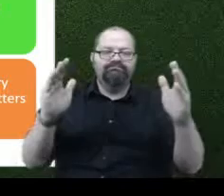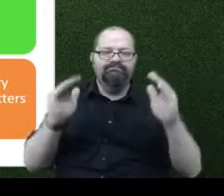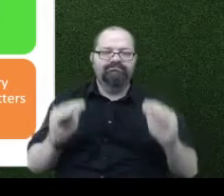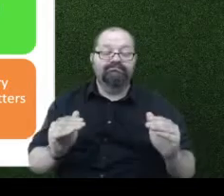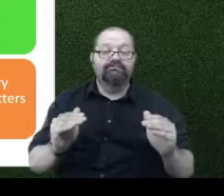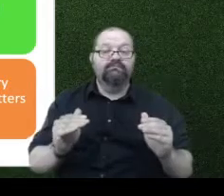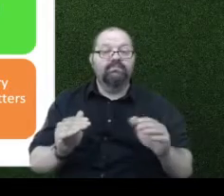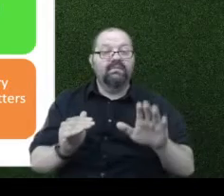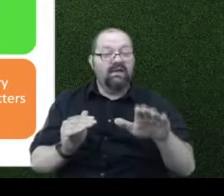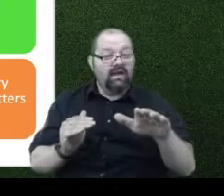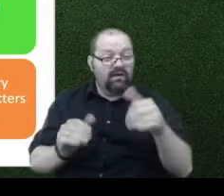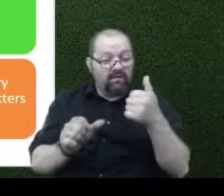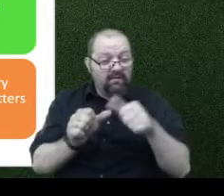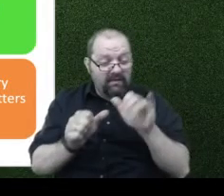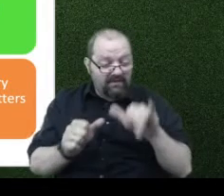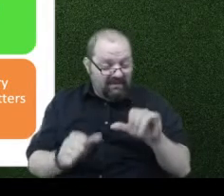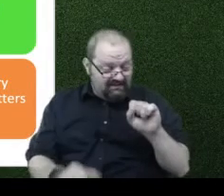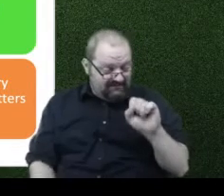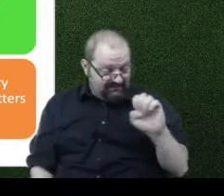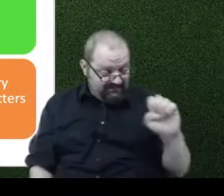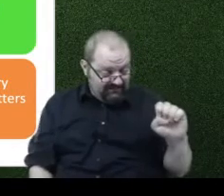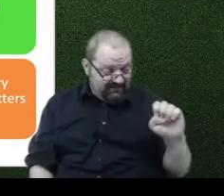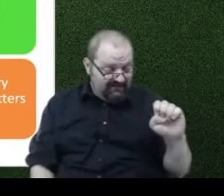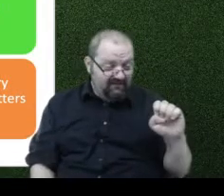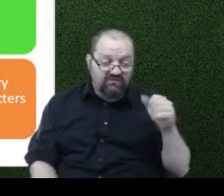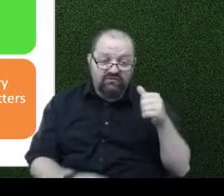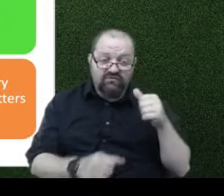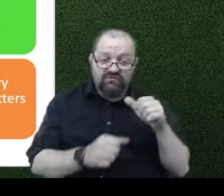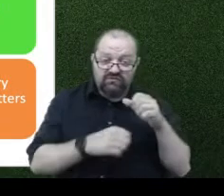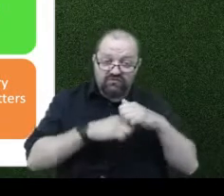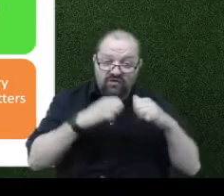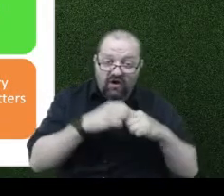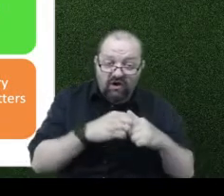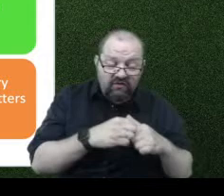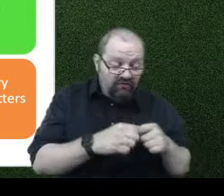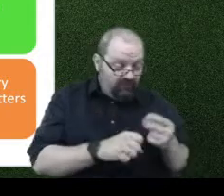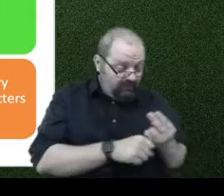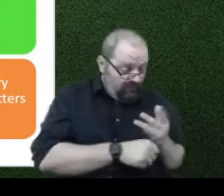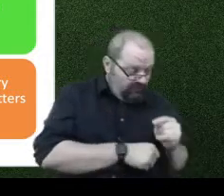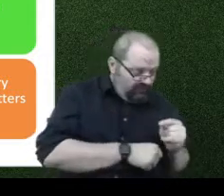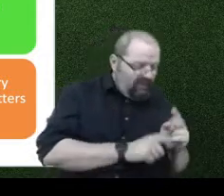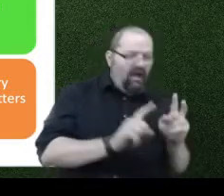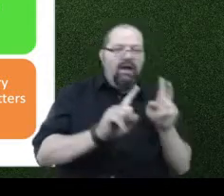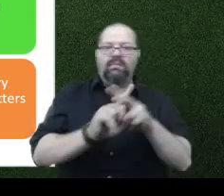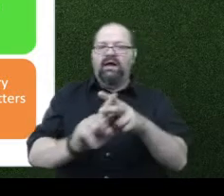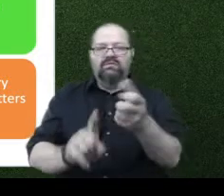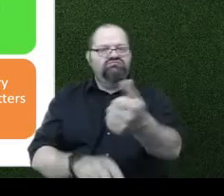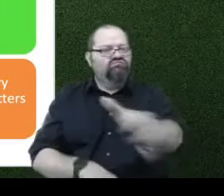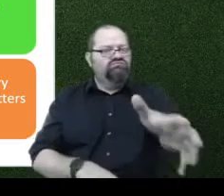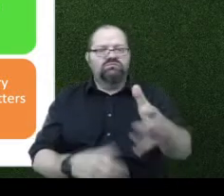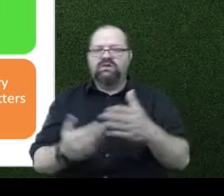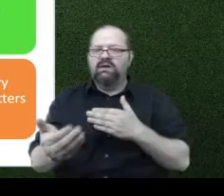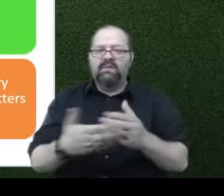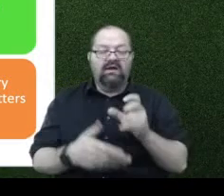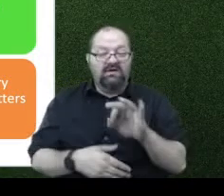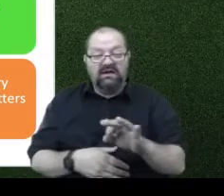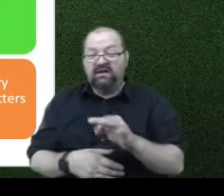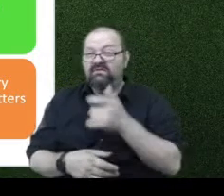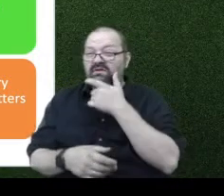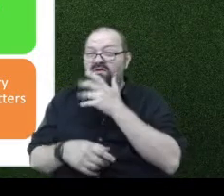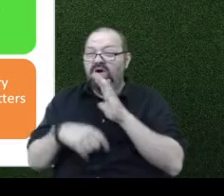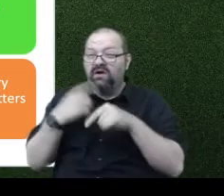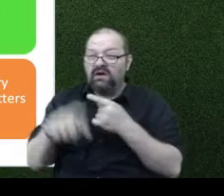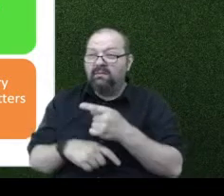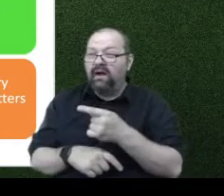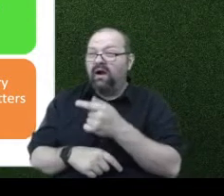Remember this C structure, and you can apply it to any subject you're studying, whether that's a piece of art, a film, an